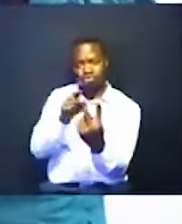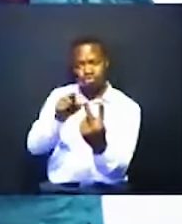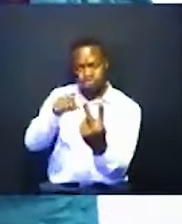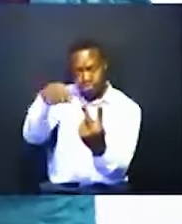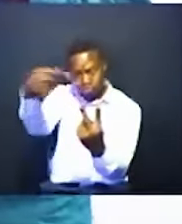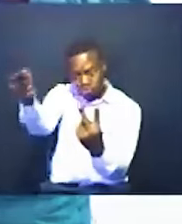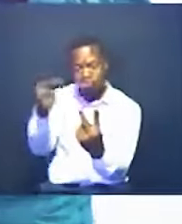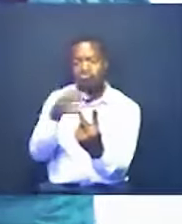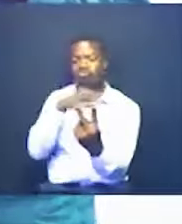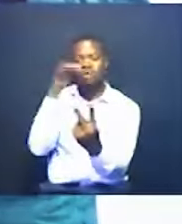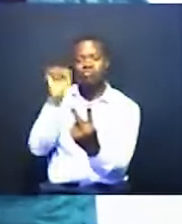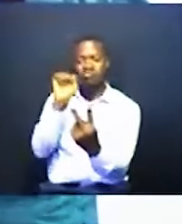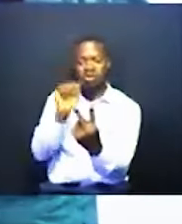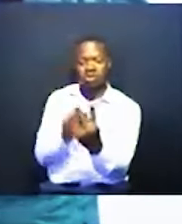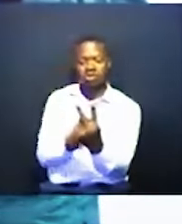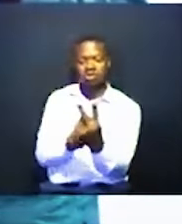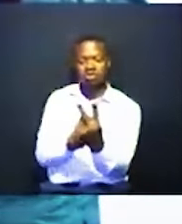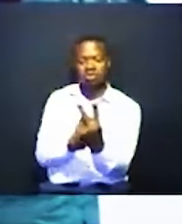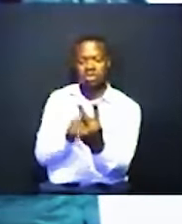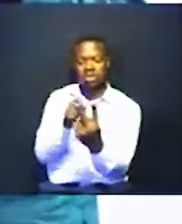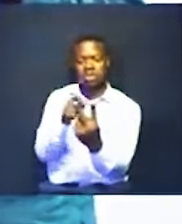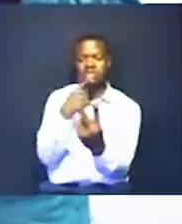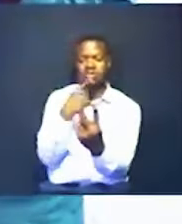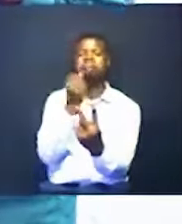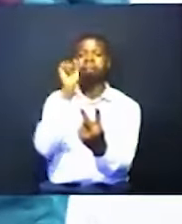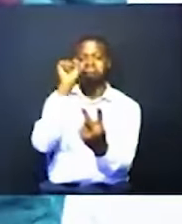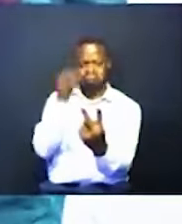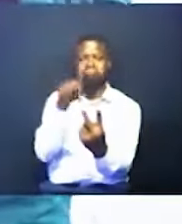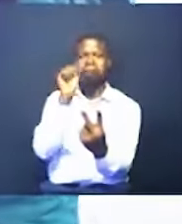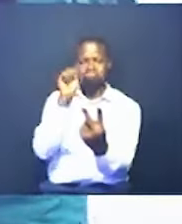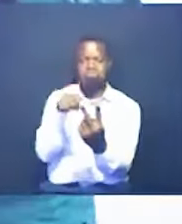will," say, but he did not go.